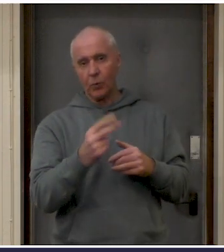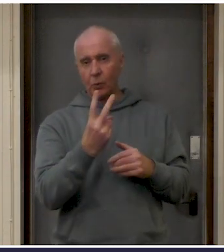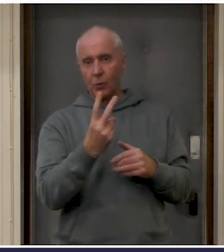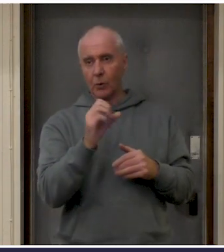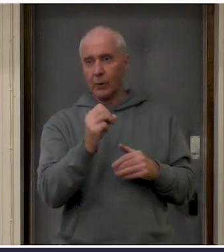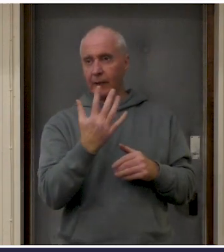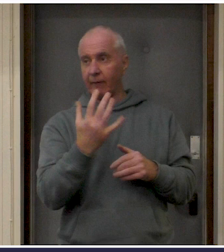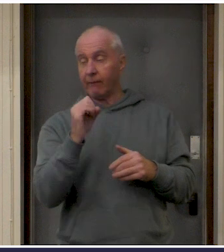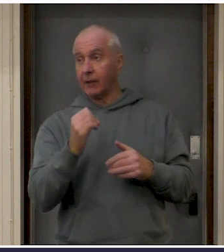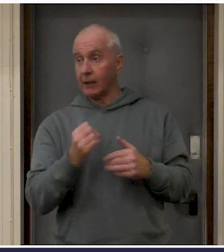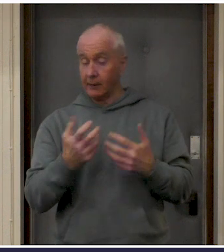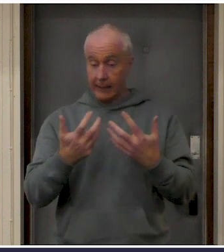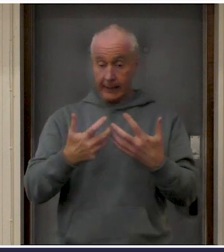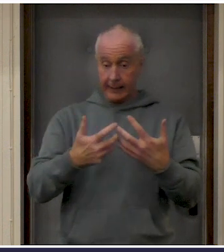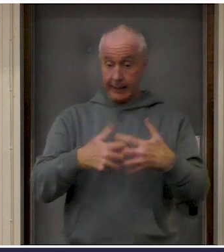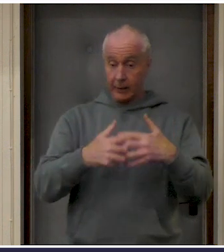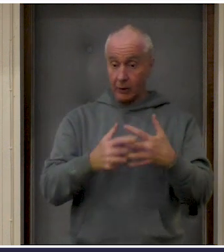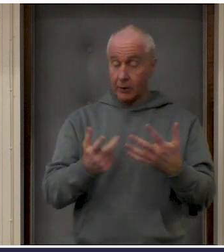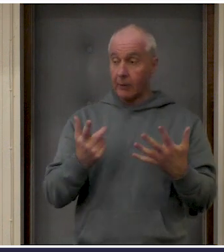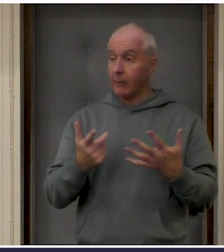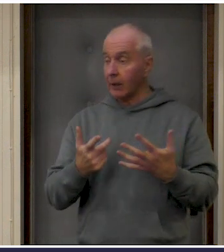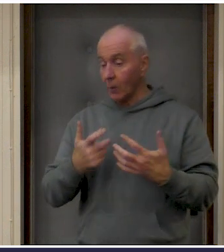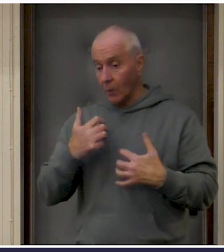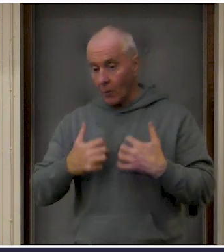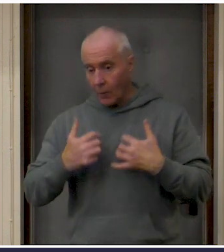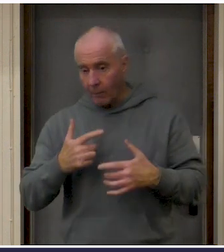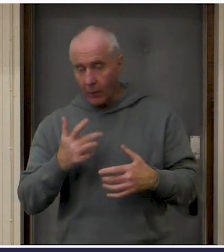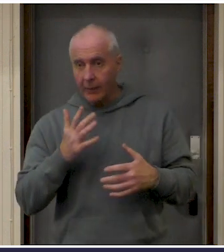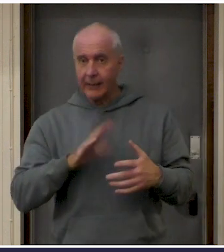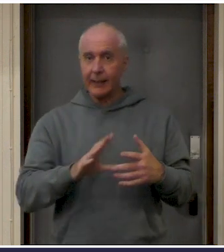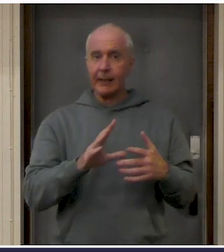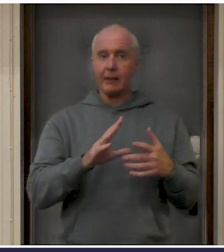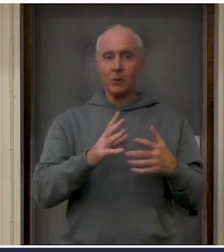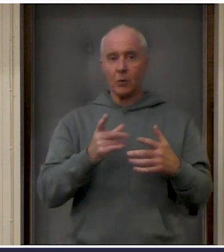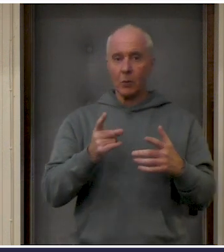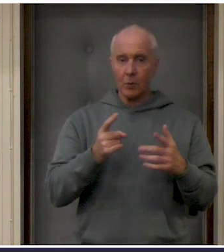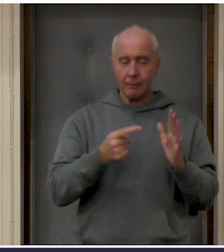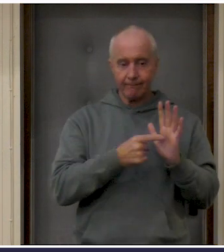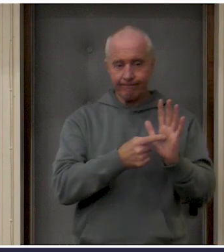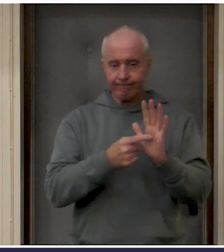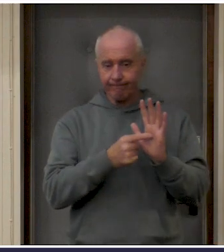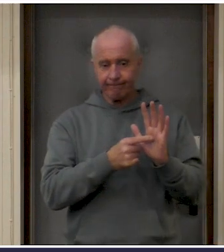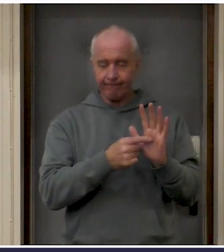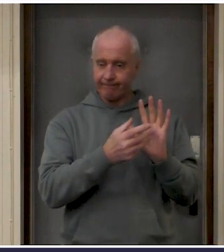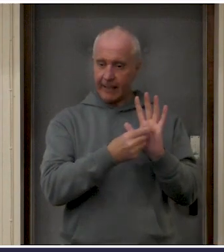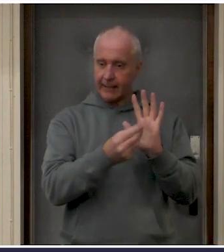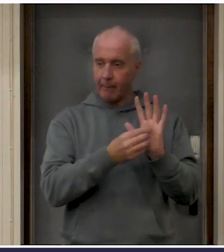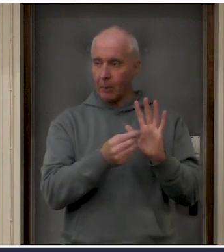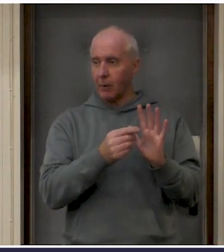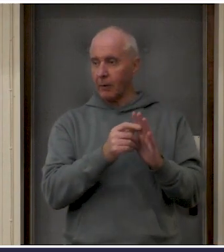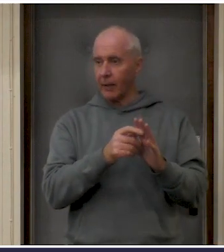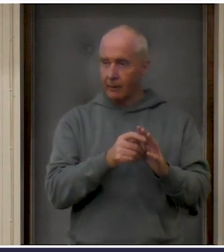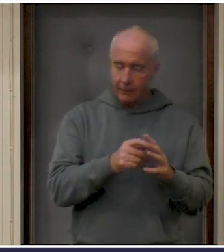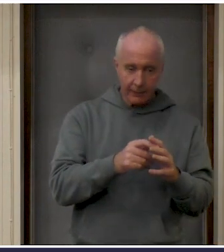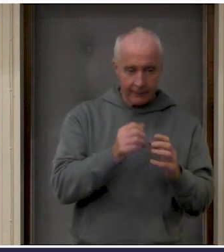If it's a technology that is interesting, but I need to build a demonstrator, and then I need to validate that demonstrator, and then I'm going to change